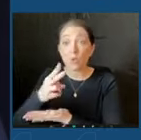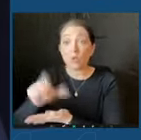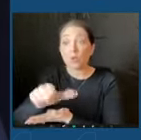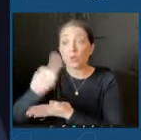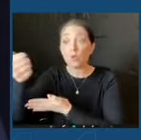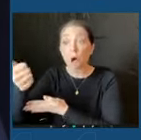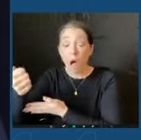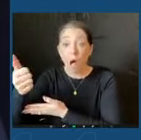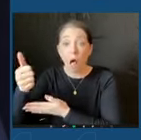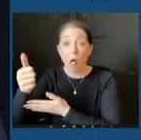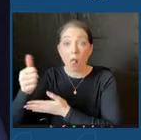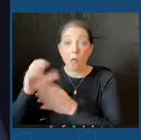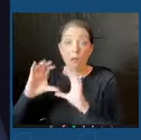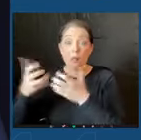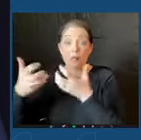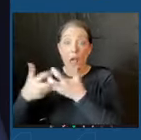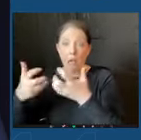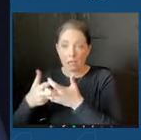separate crashes.